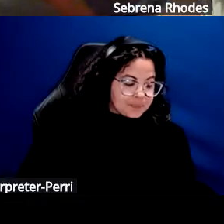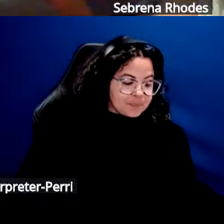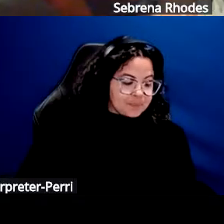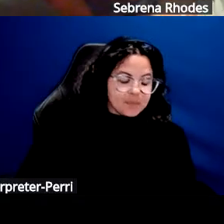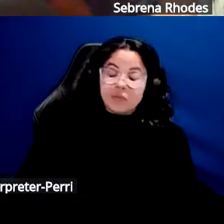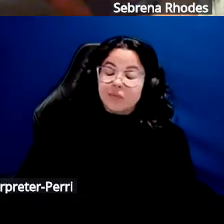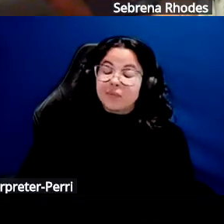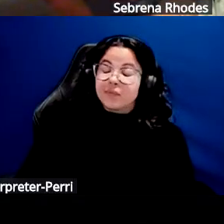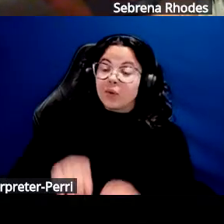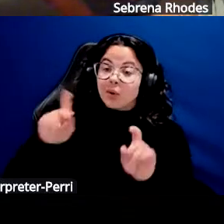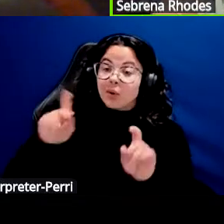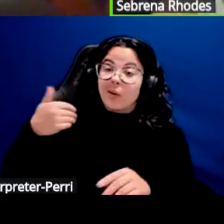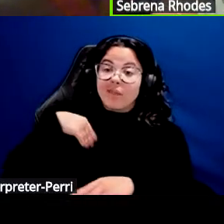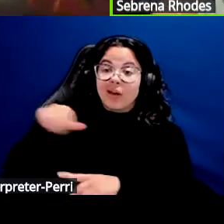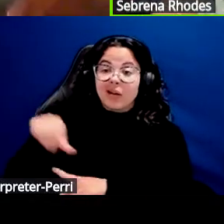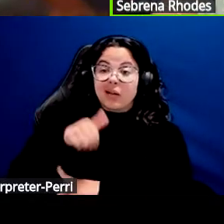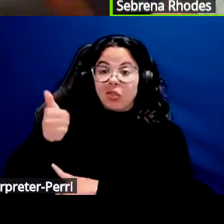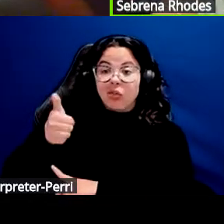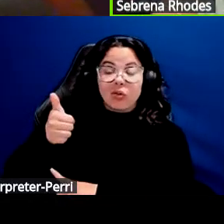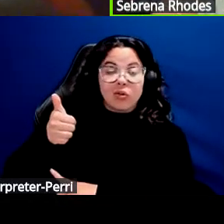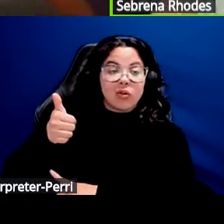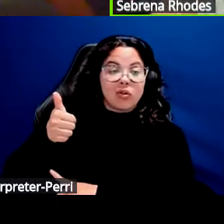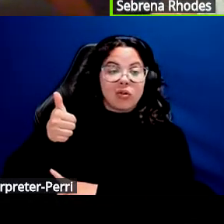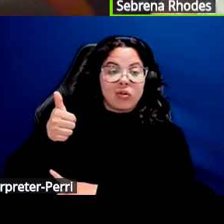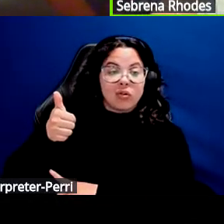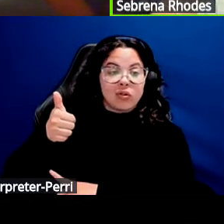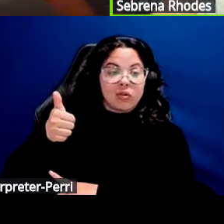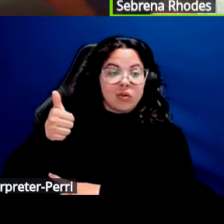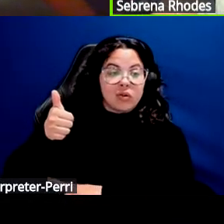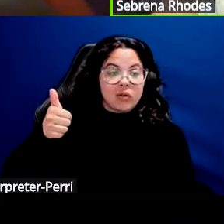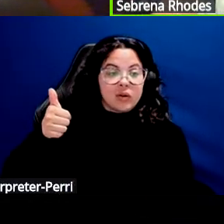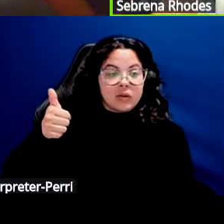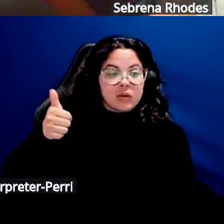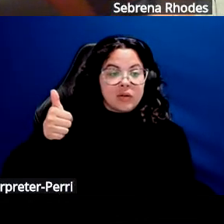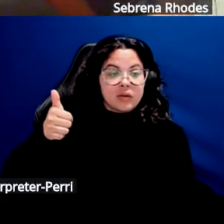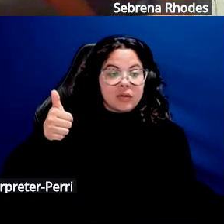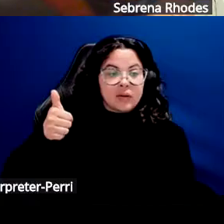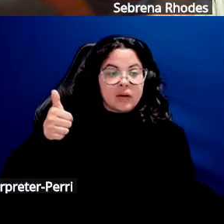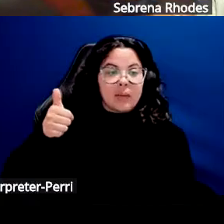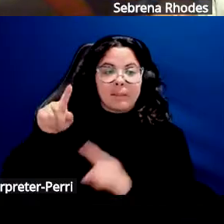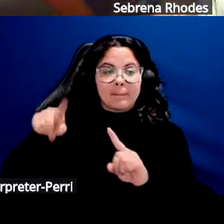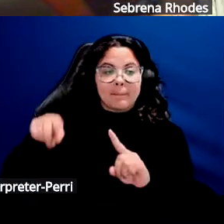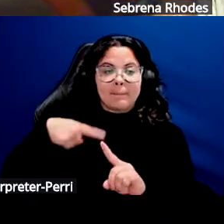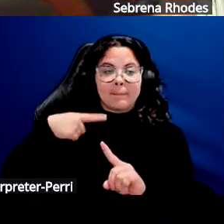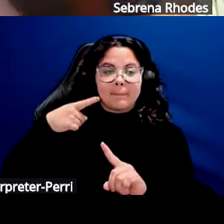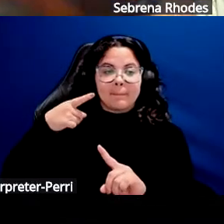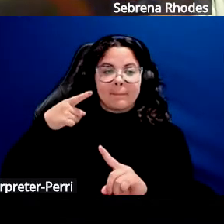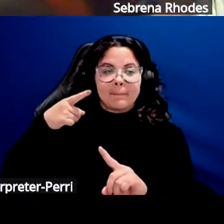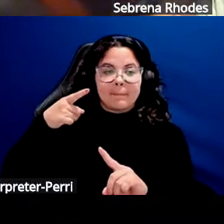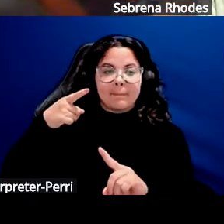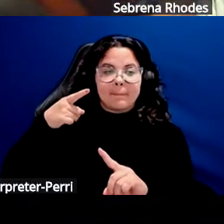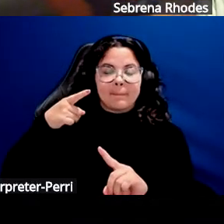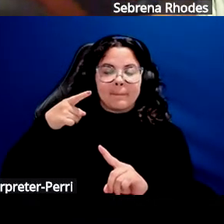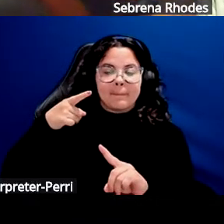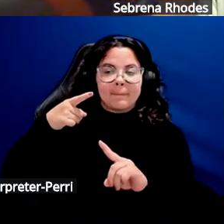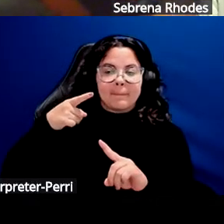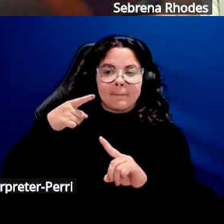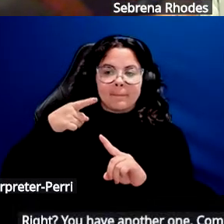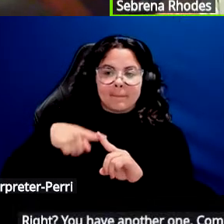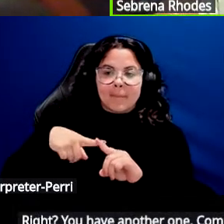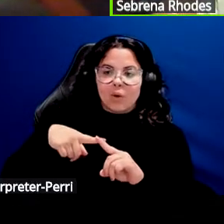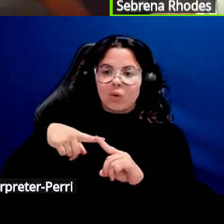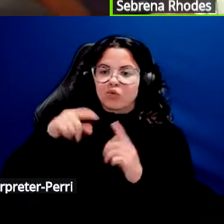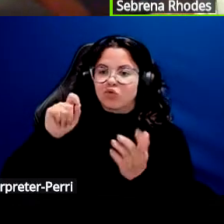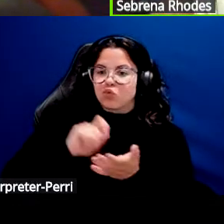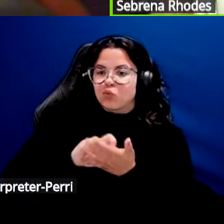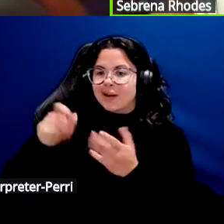All right, you have another one, Commissioner Salcedo Guzman, about Yes. sending a letter Busy to on the project, so. the